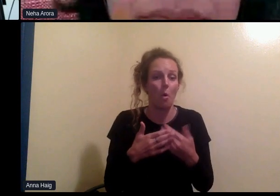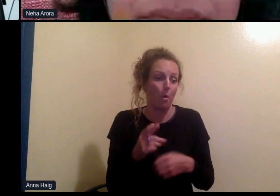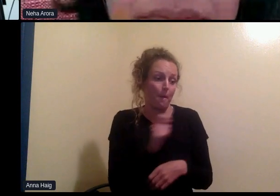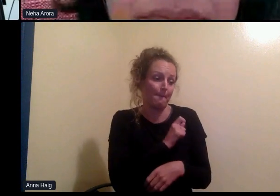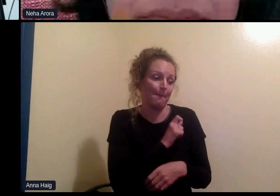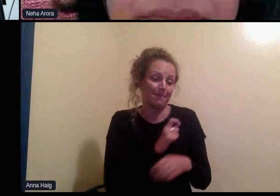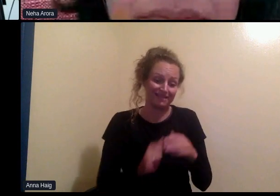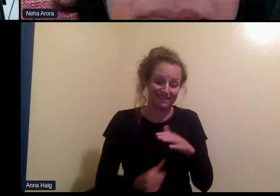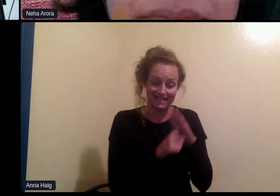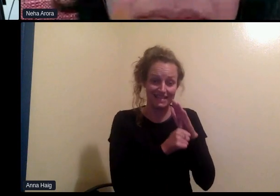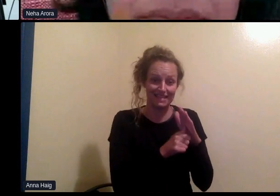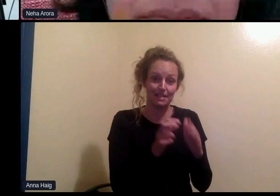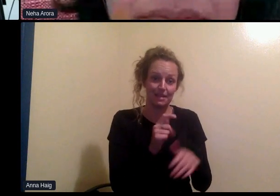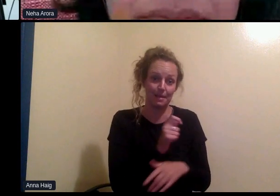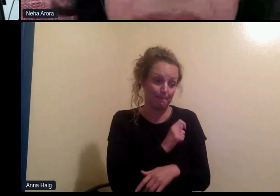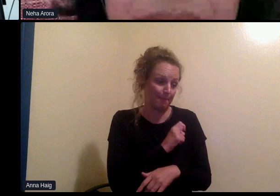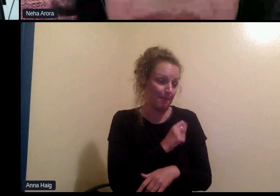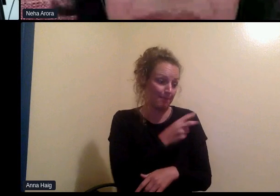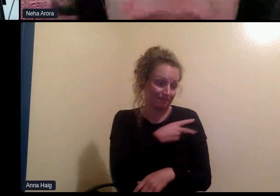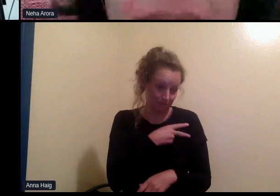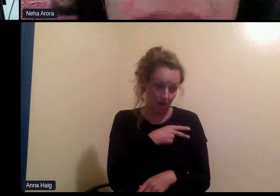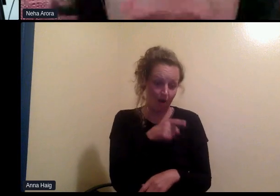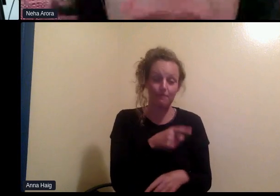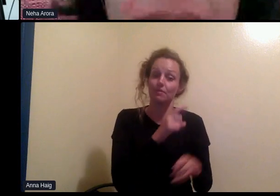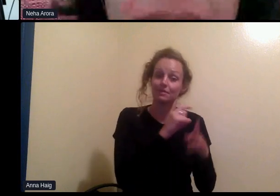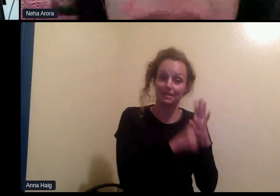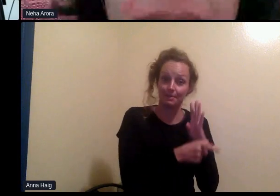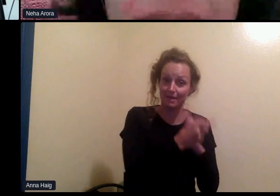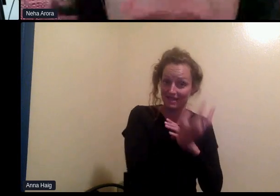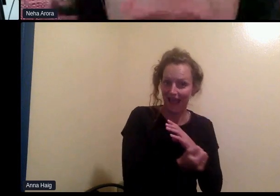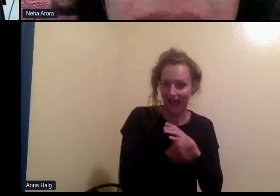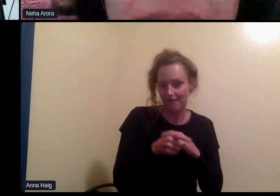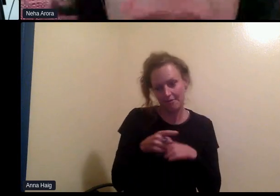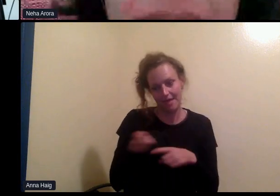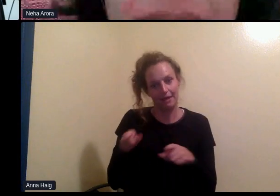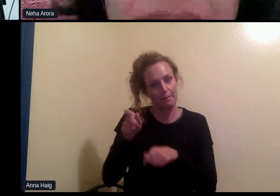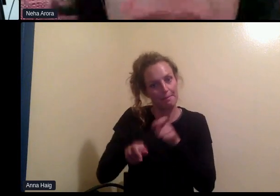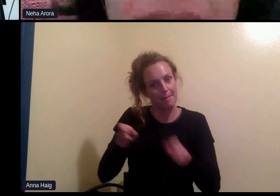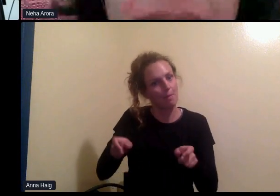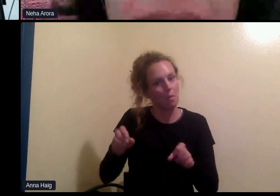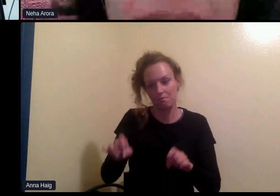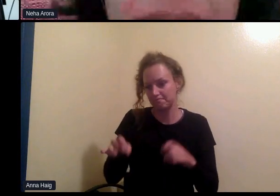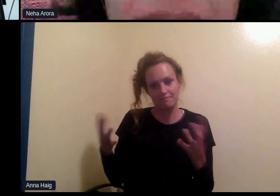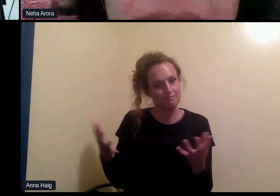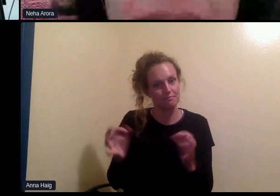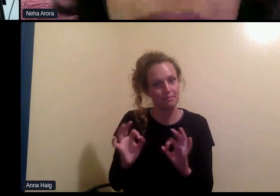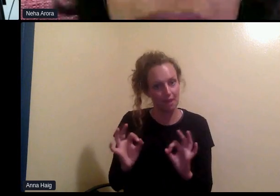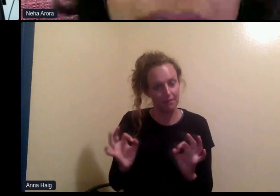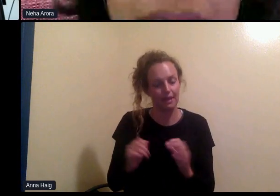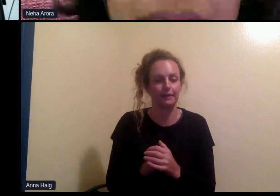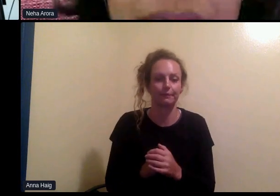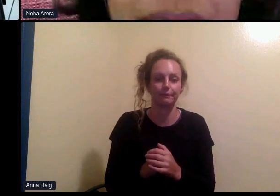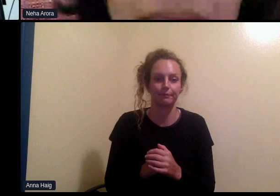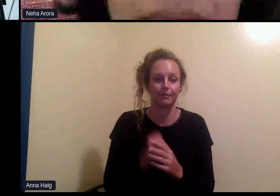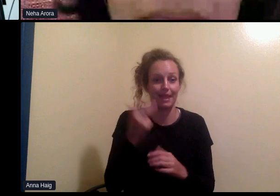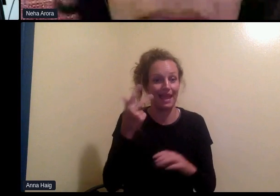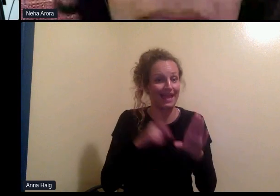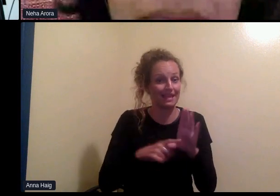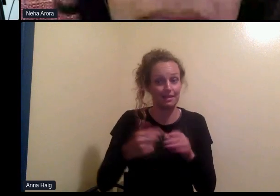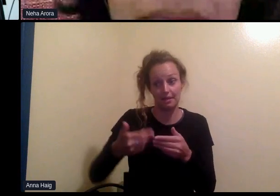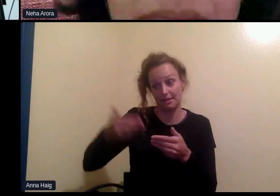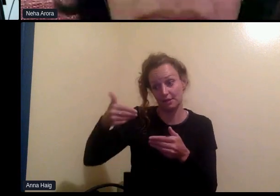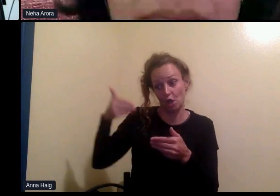destination. And then the fact is destination is never a finish line. It is always like the finish line keeps moving, and